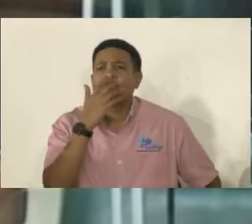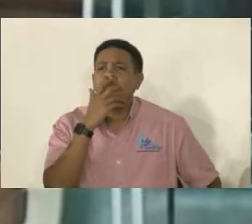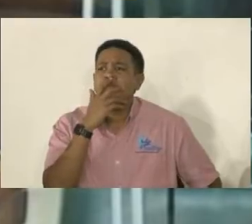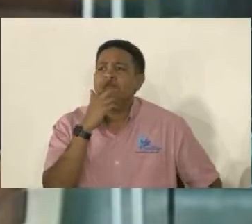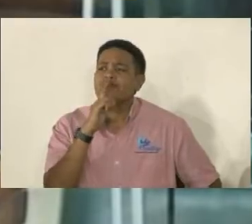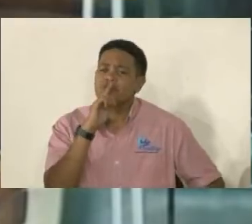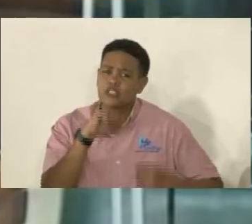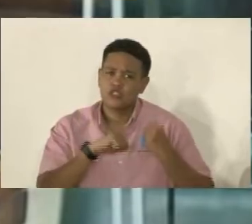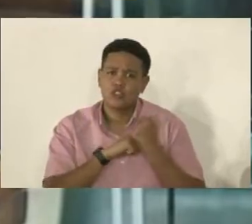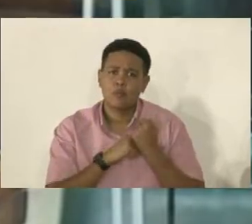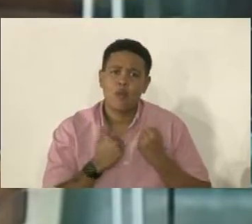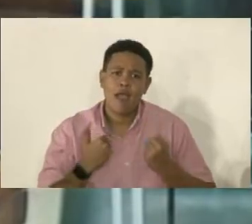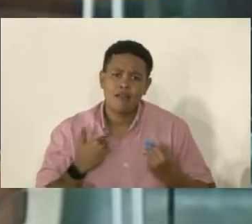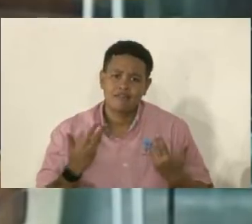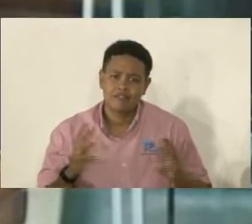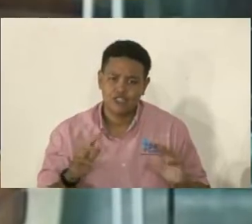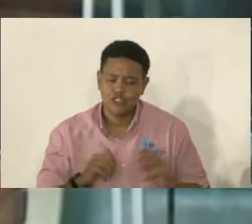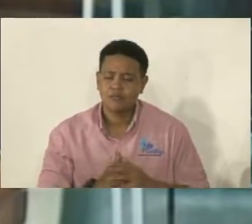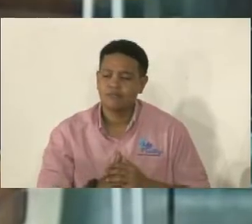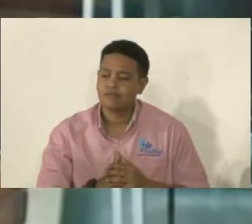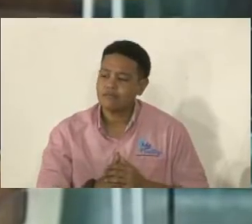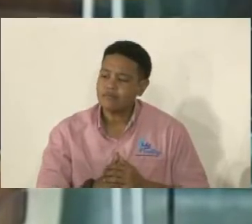is support. And,